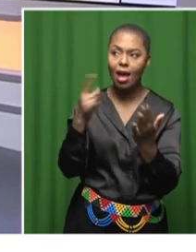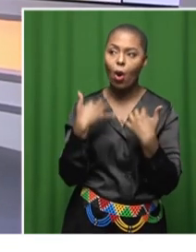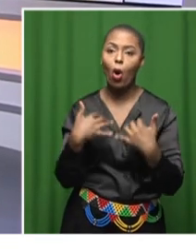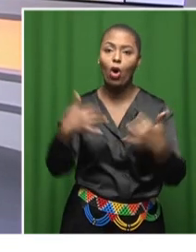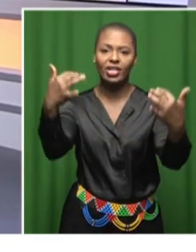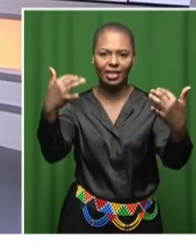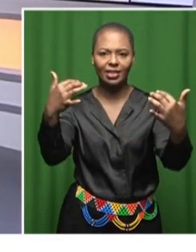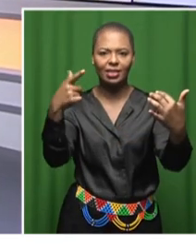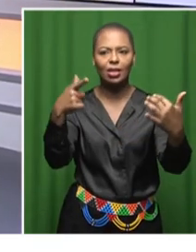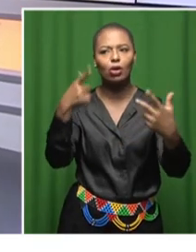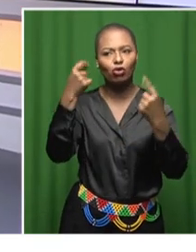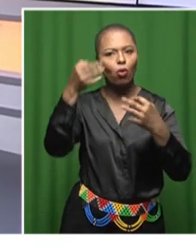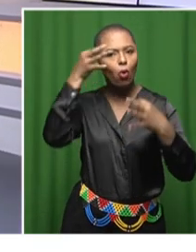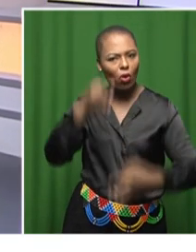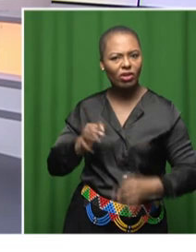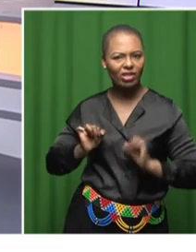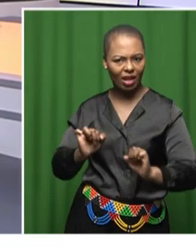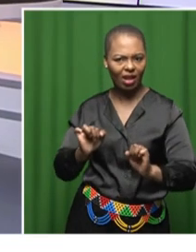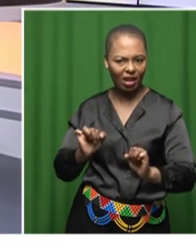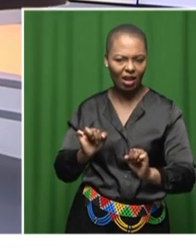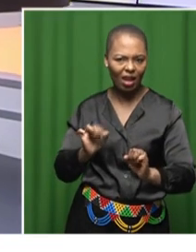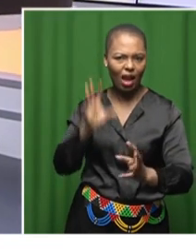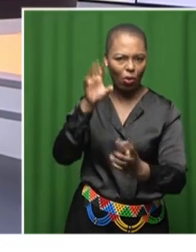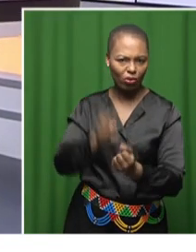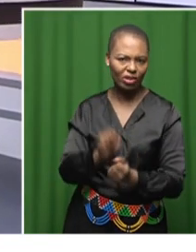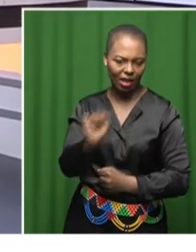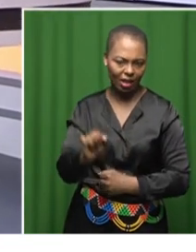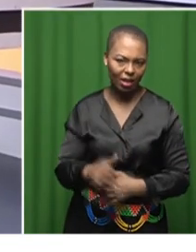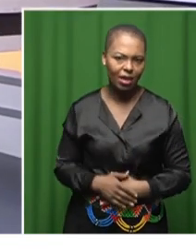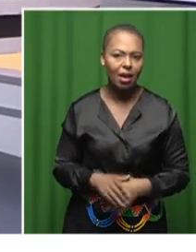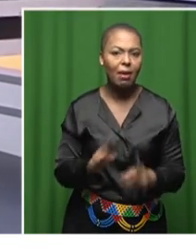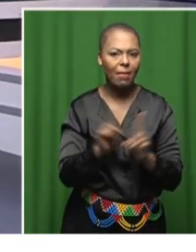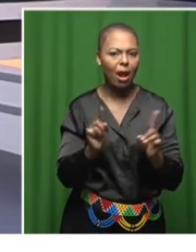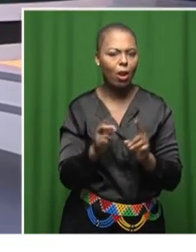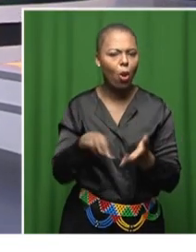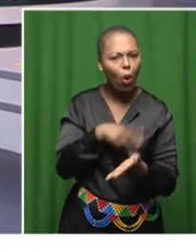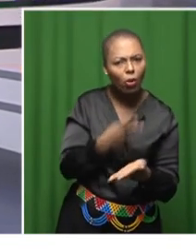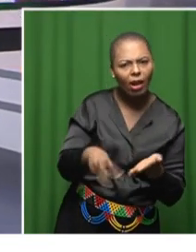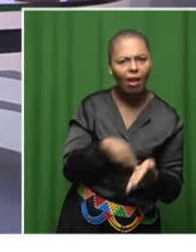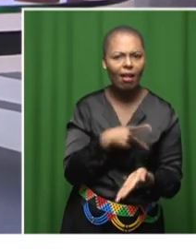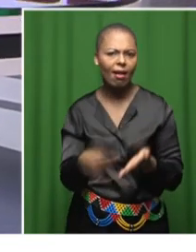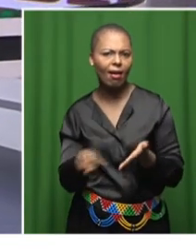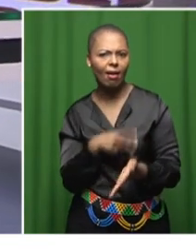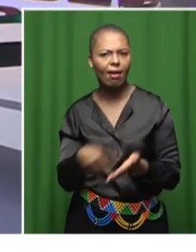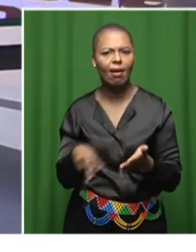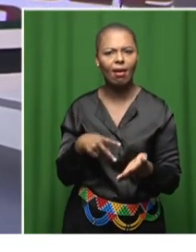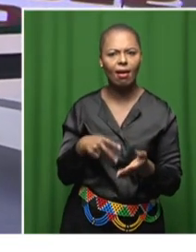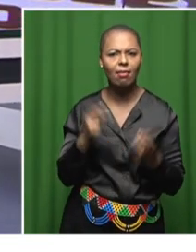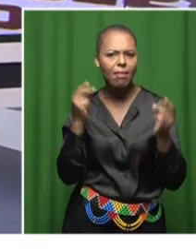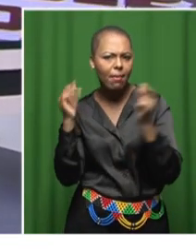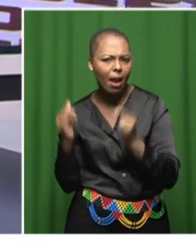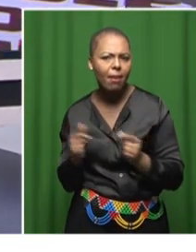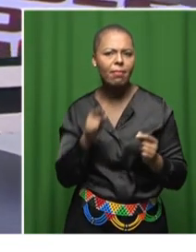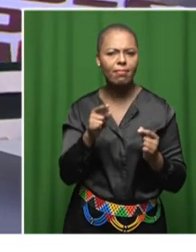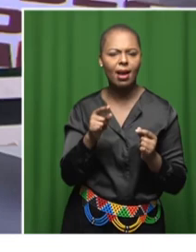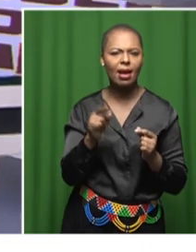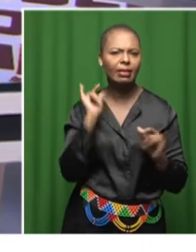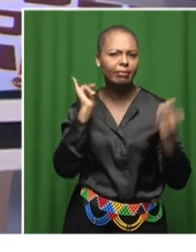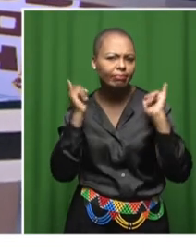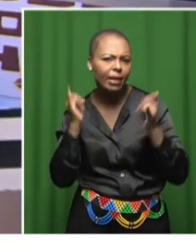this, this being a musical, there's a lot of choreography, there's a lot of dance, there's a lot of dialogue, acting,